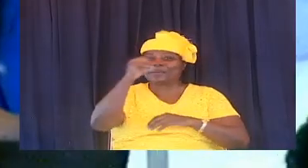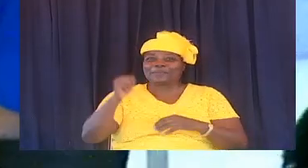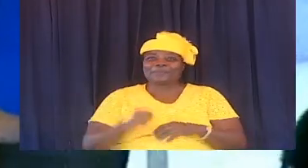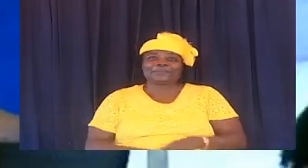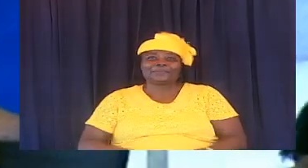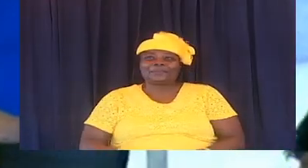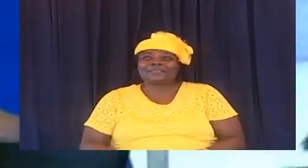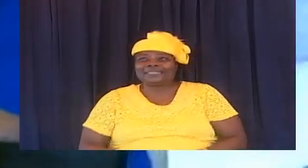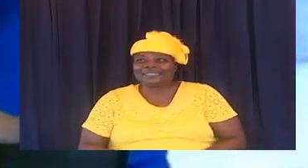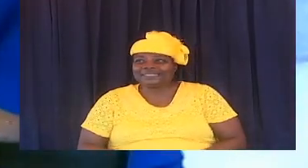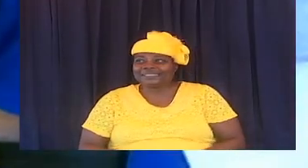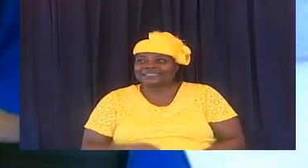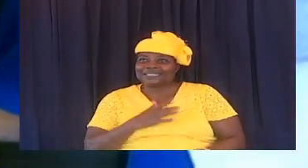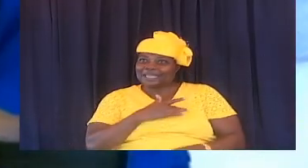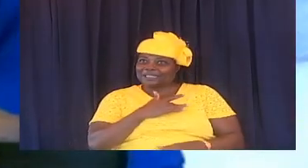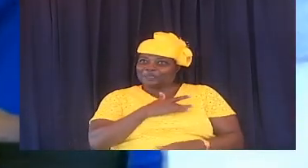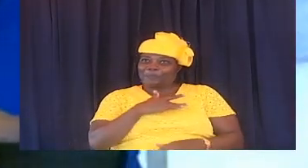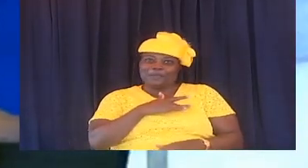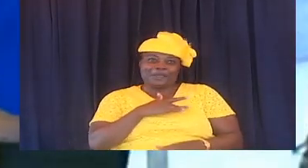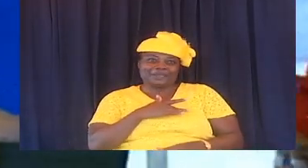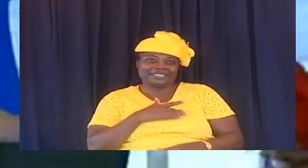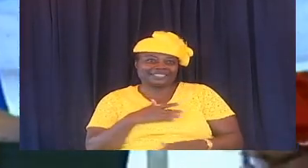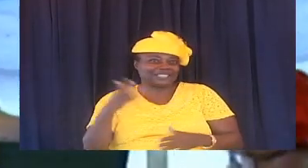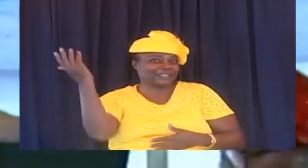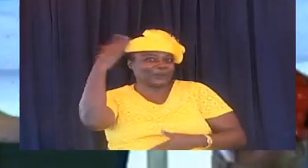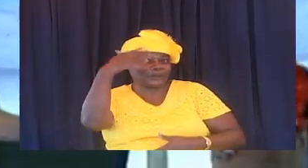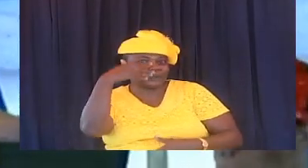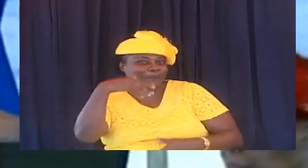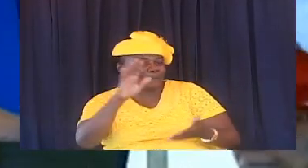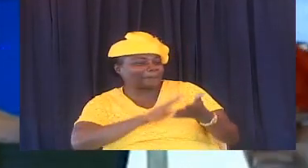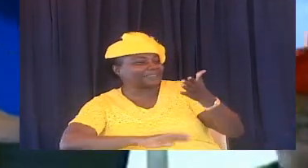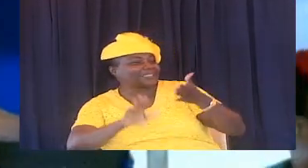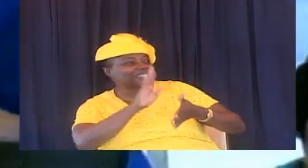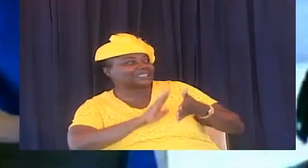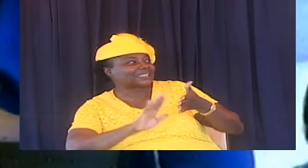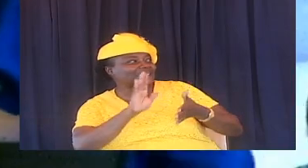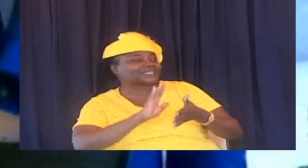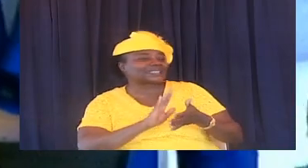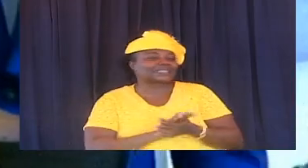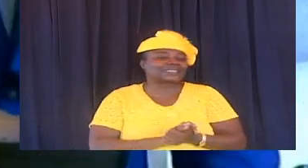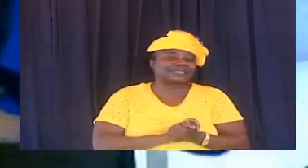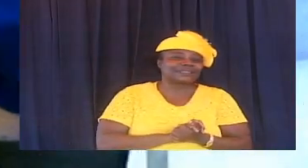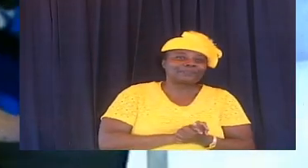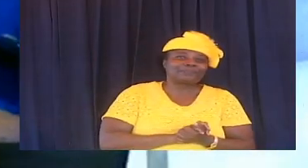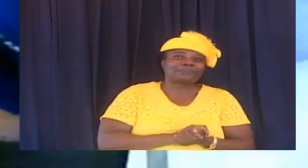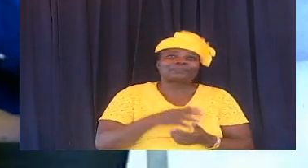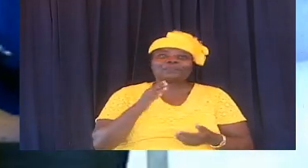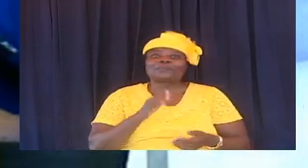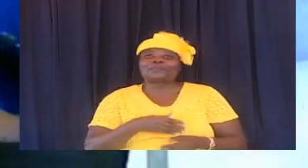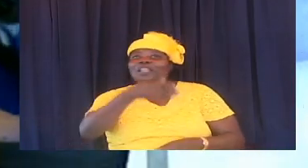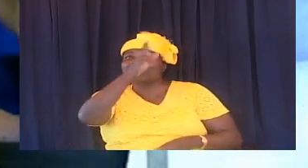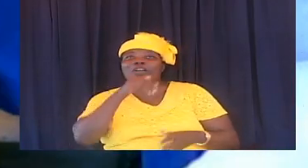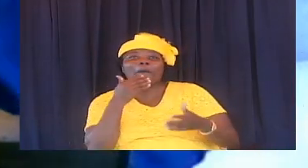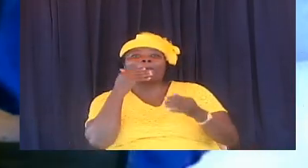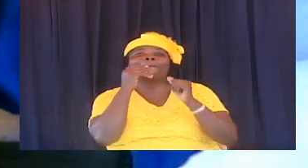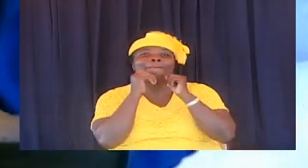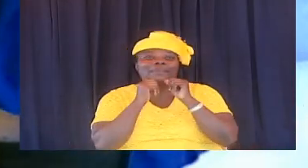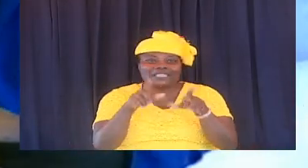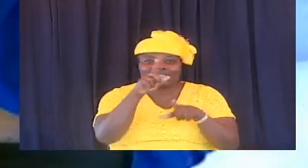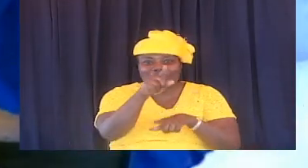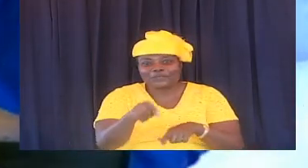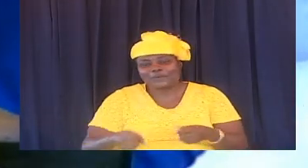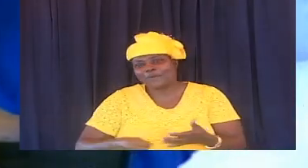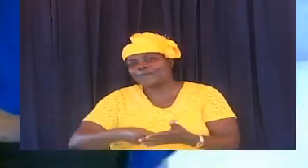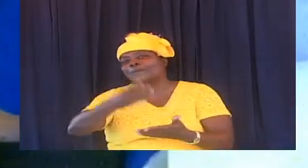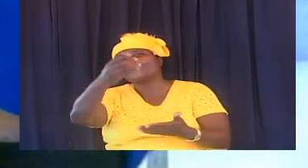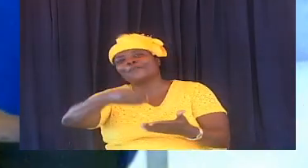experience his awesome presence. Praise God, praise God. God bless you richly. I want to